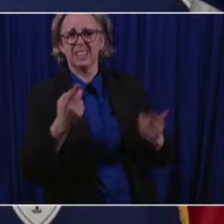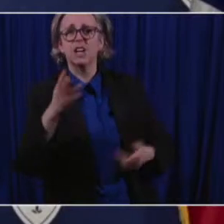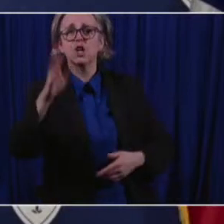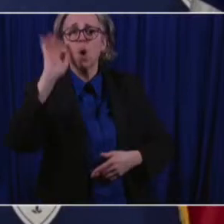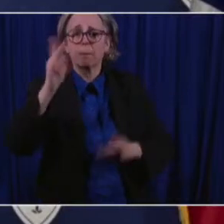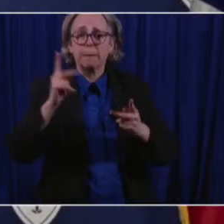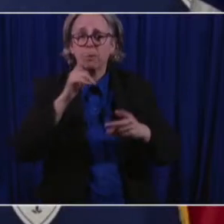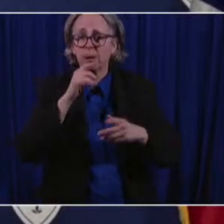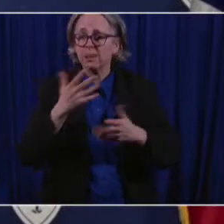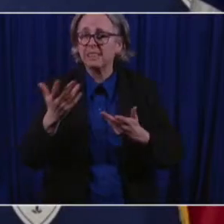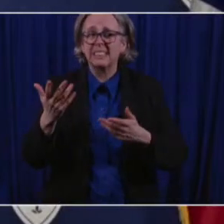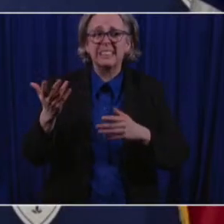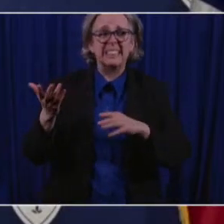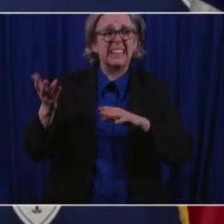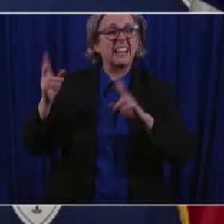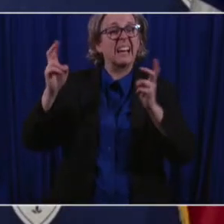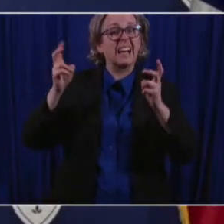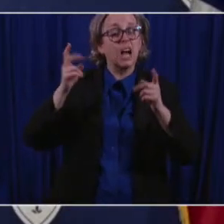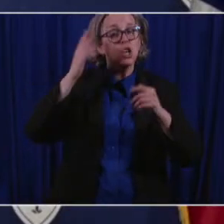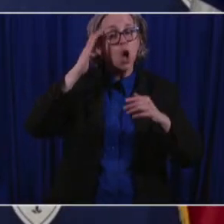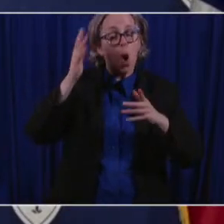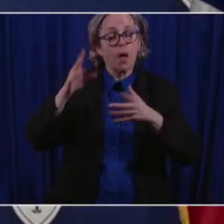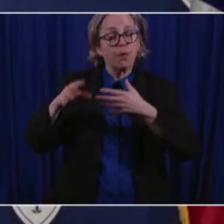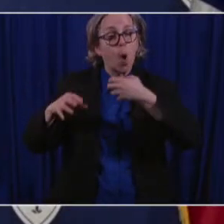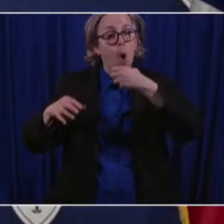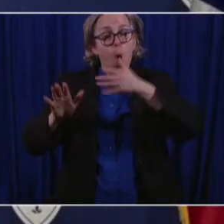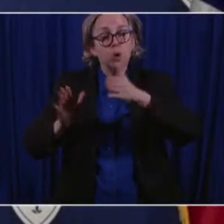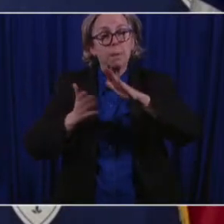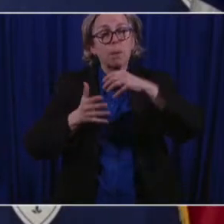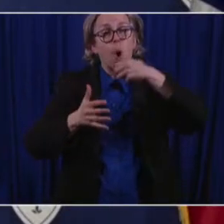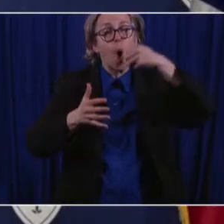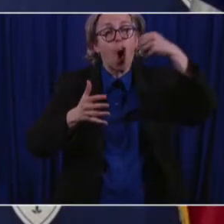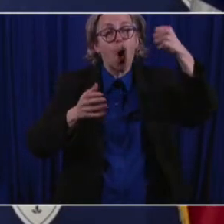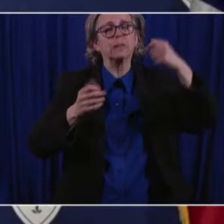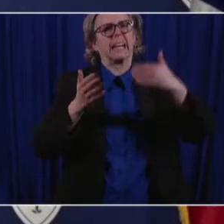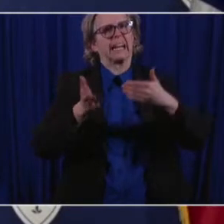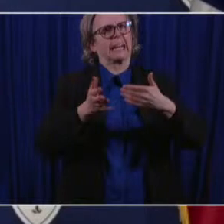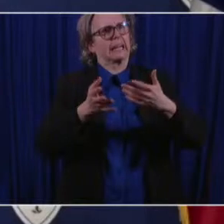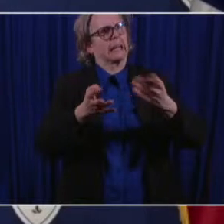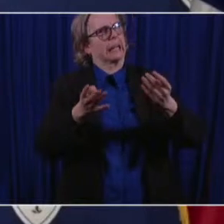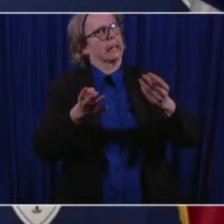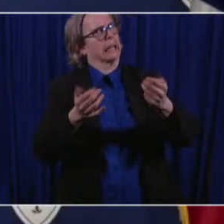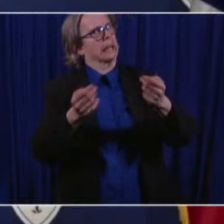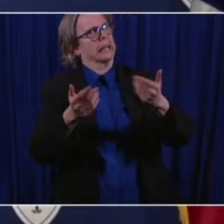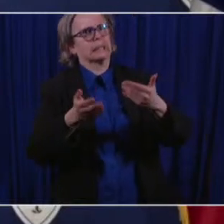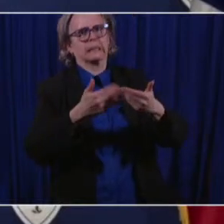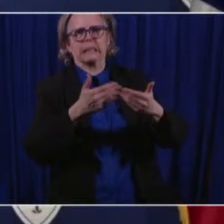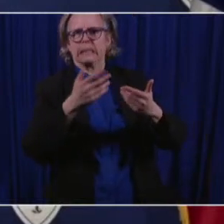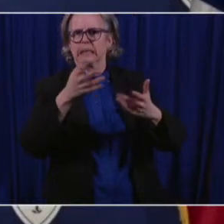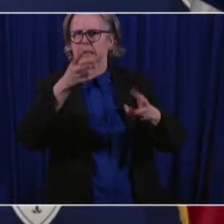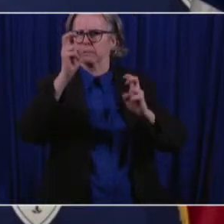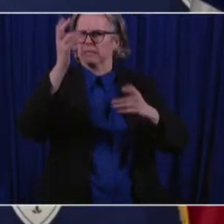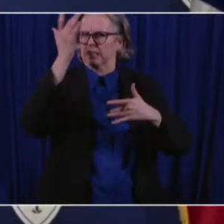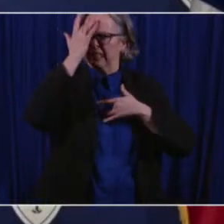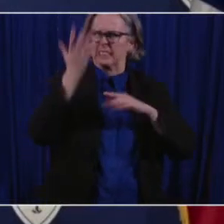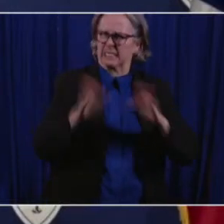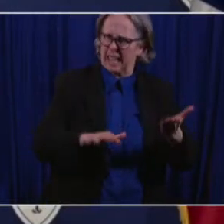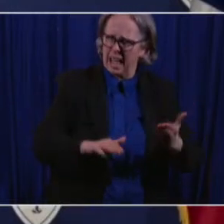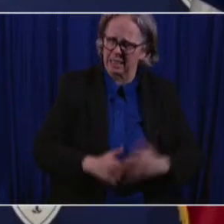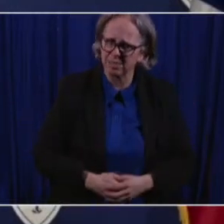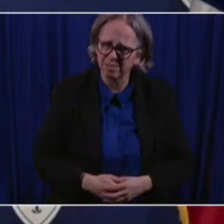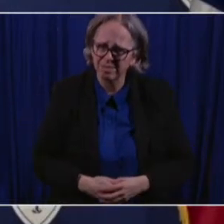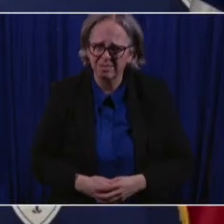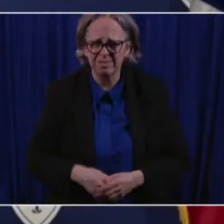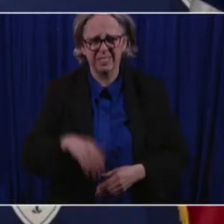we, first targeted people who were over 80 and then down. That's why we targeted people who were in